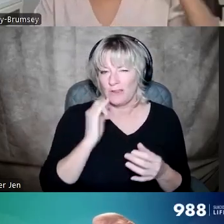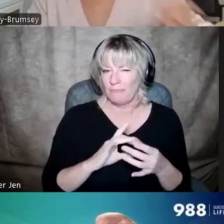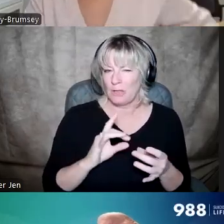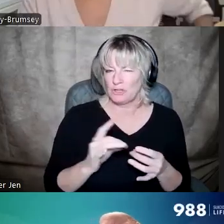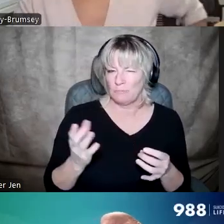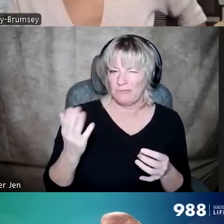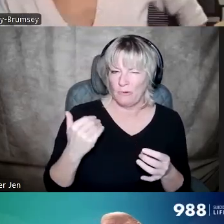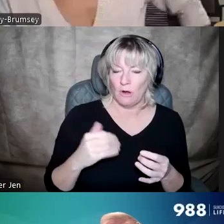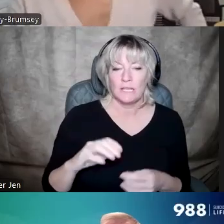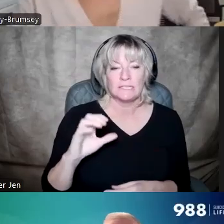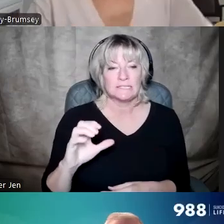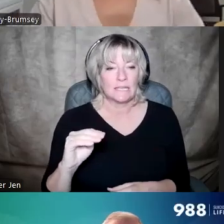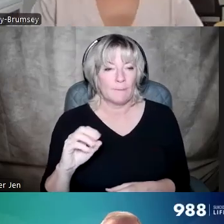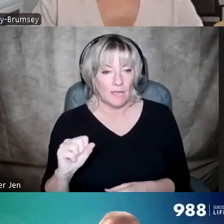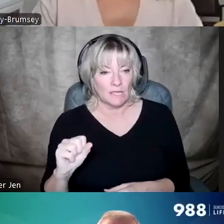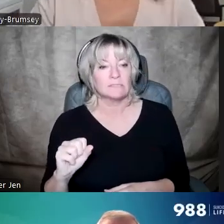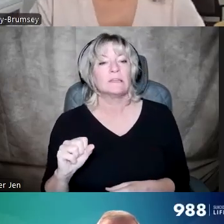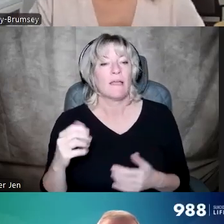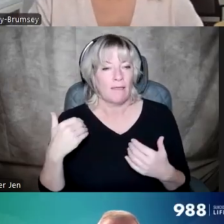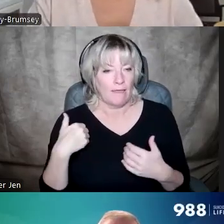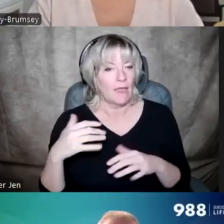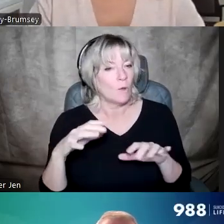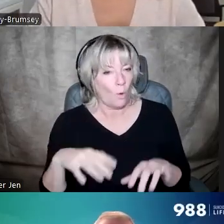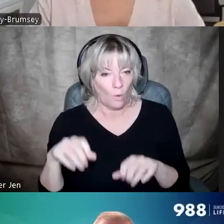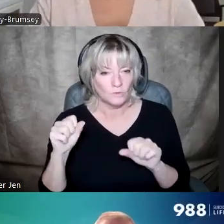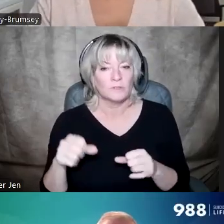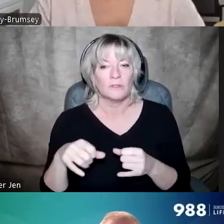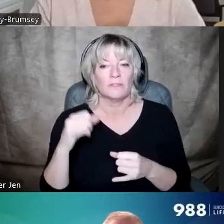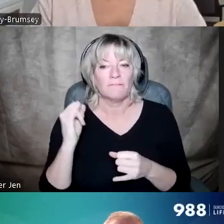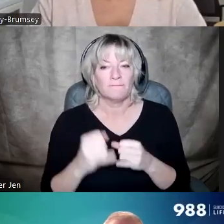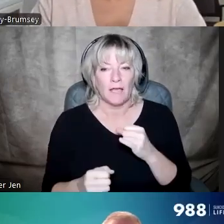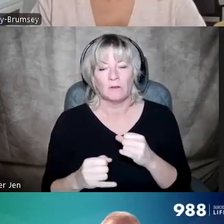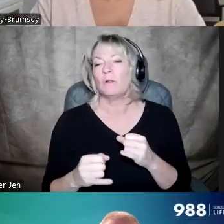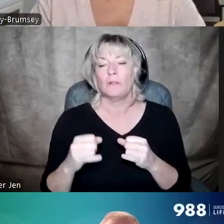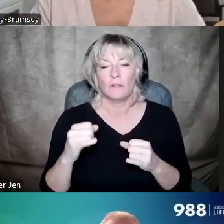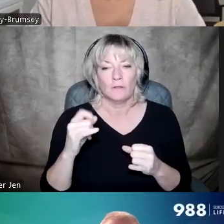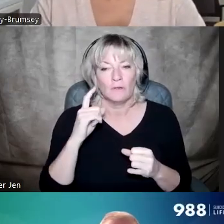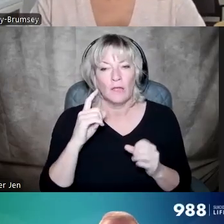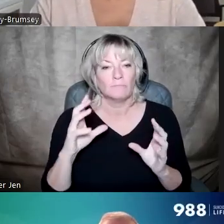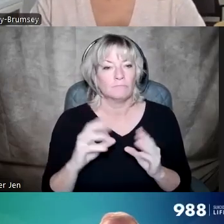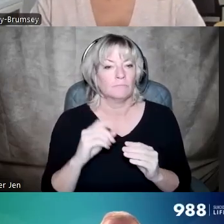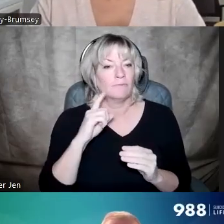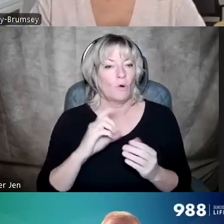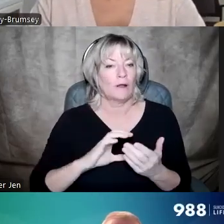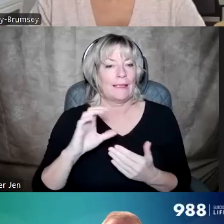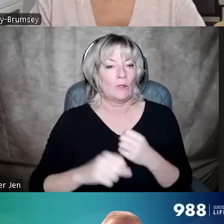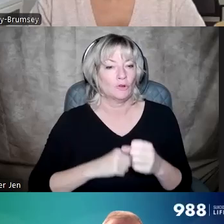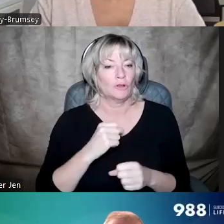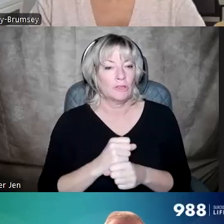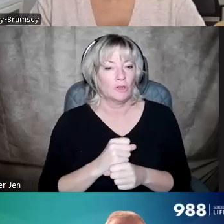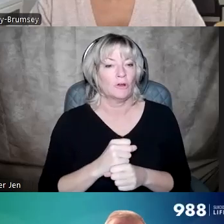but CMS did post their final rule for calendar year 25 in the physician